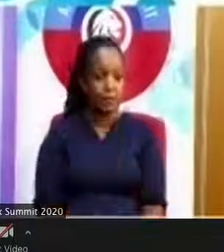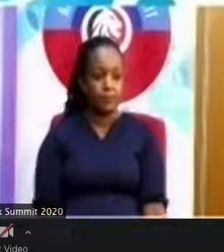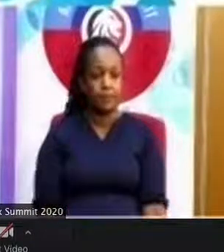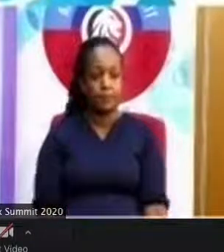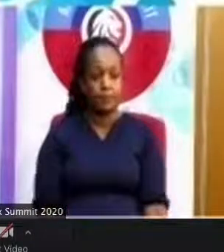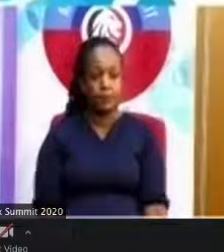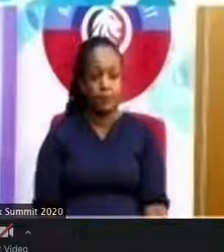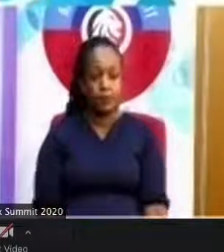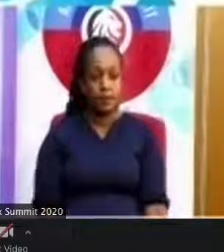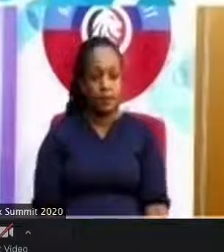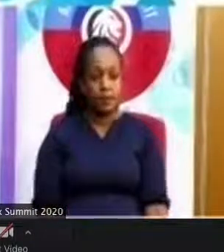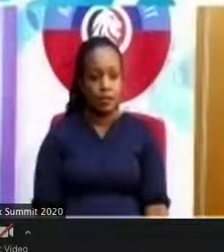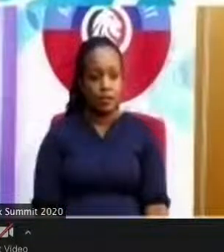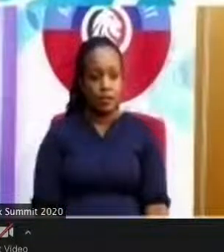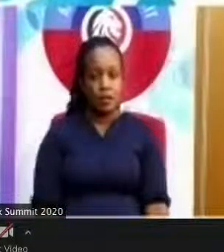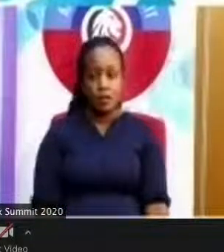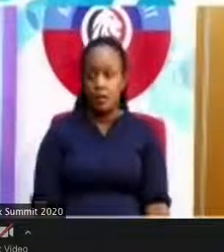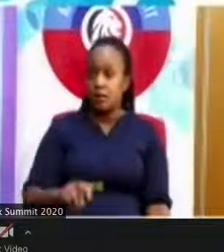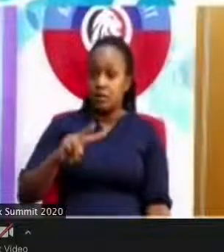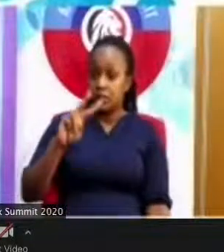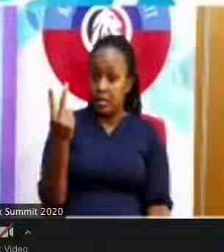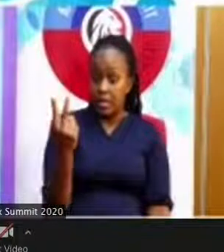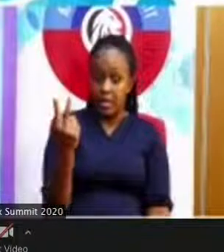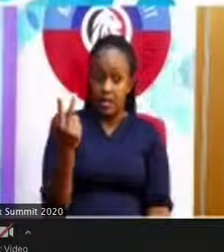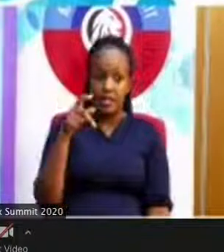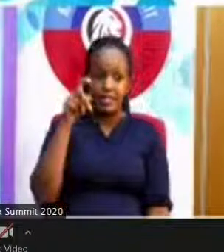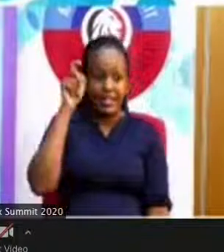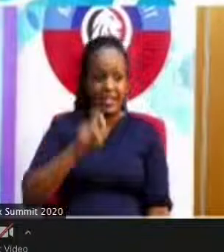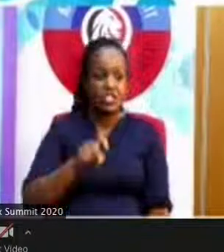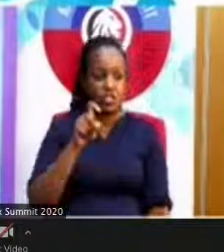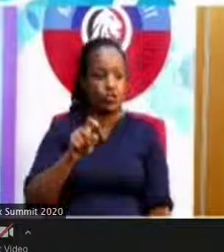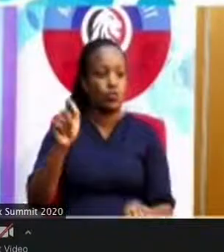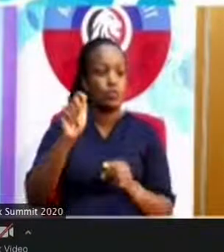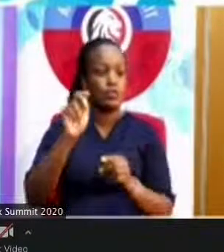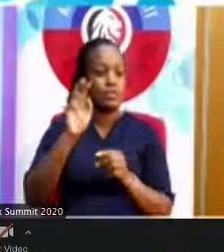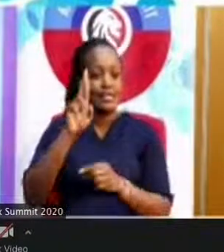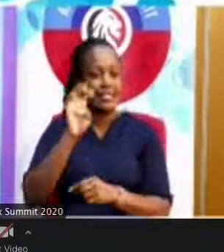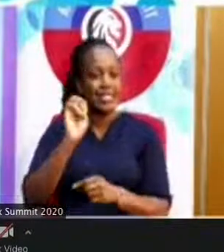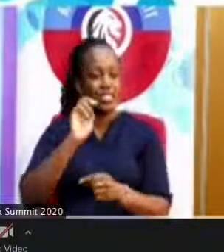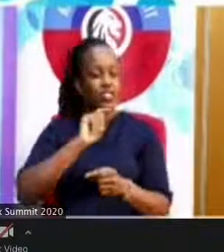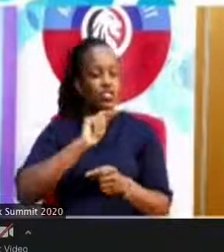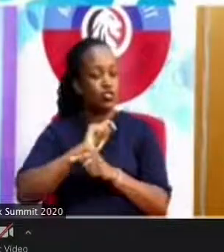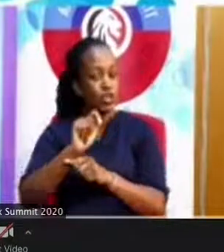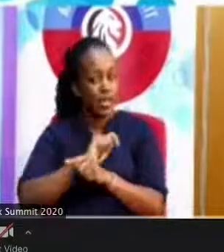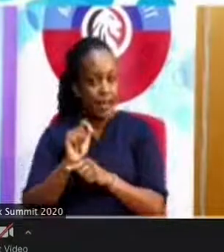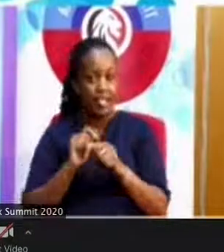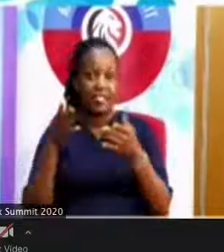Secondly, is the need to retrain our existing officers